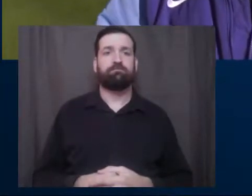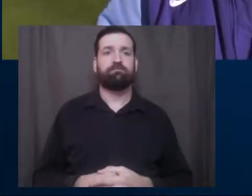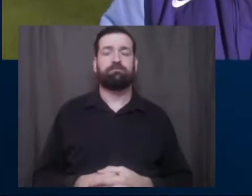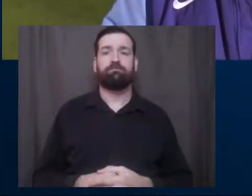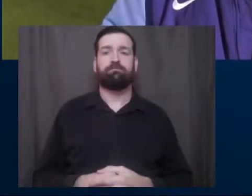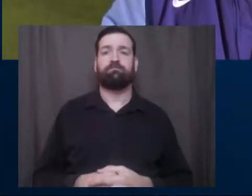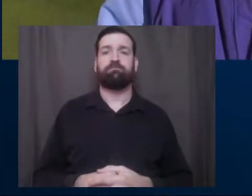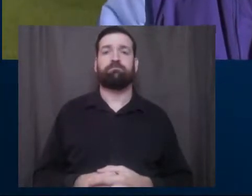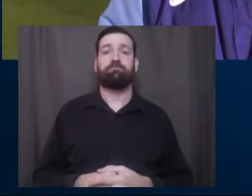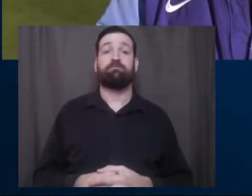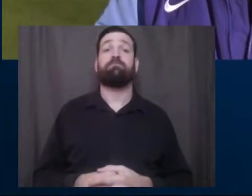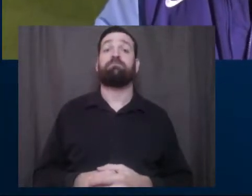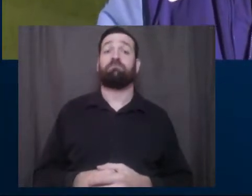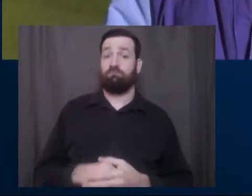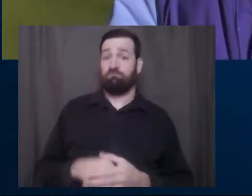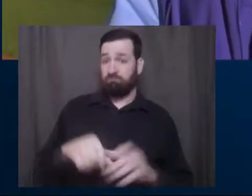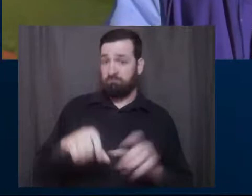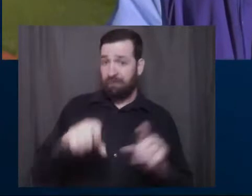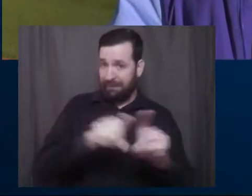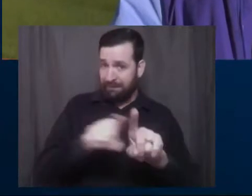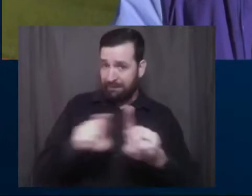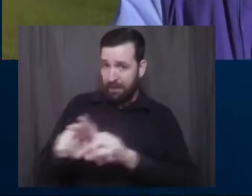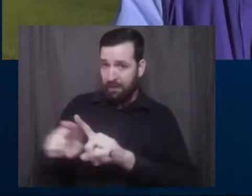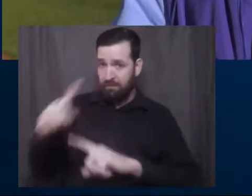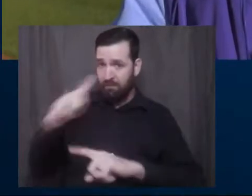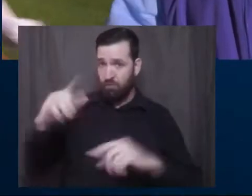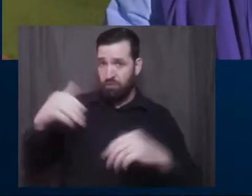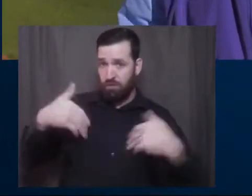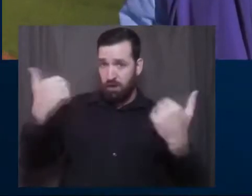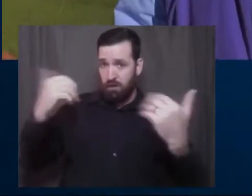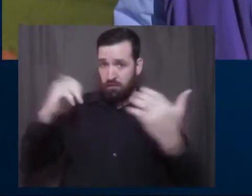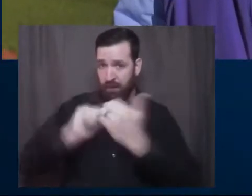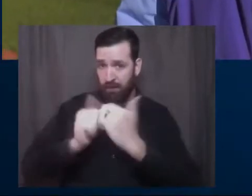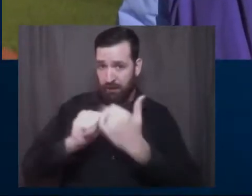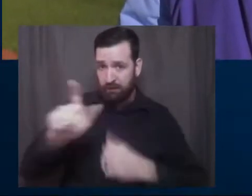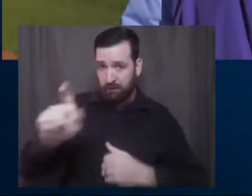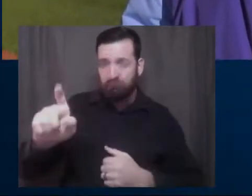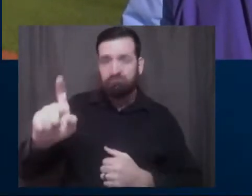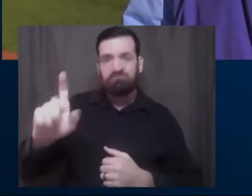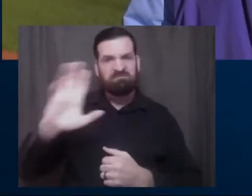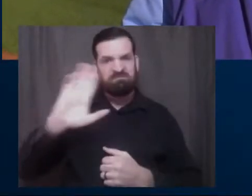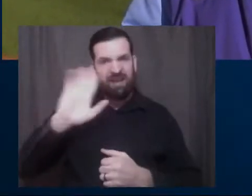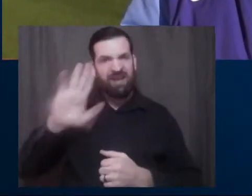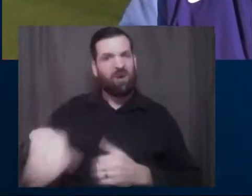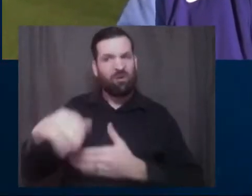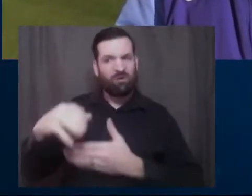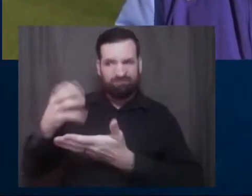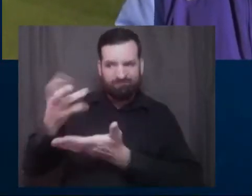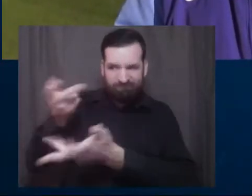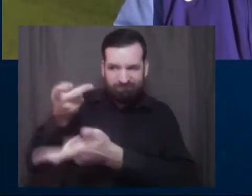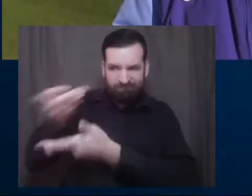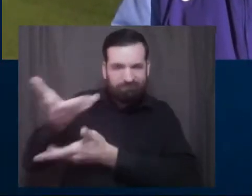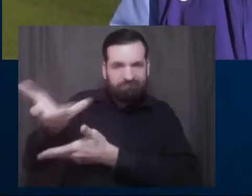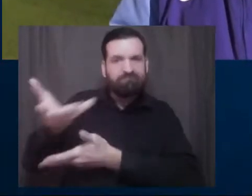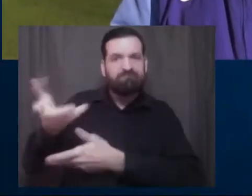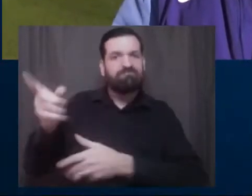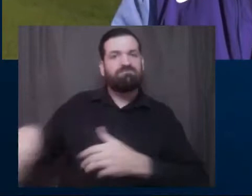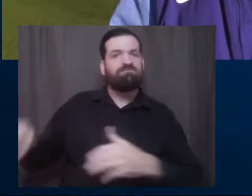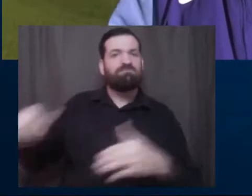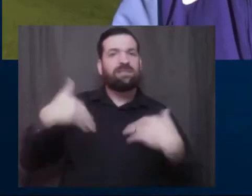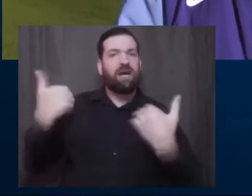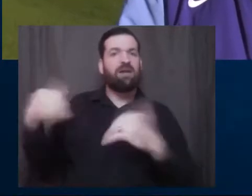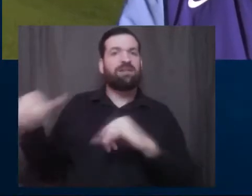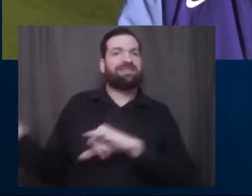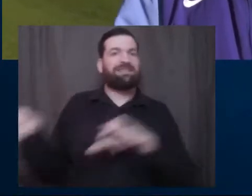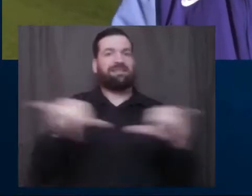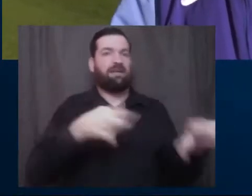Same considerations when it comes to our young athletes. I know you treat them just like you treat our elite athletes, but anything that our